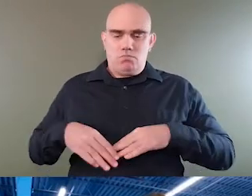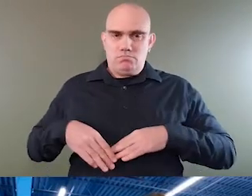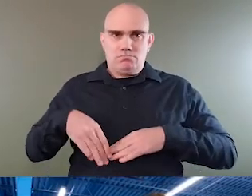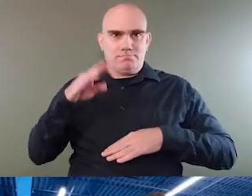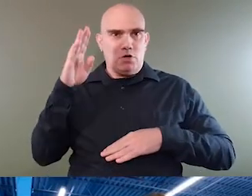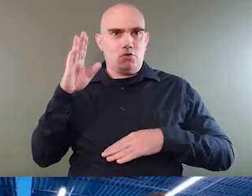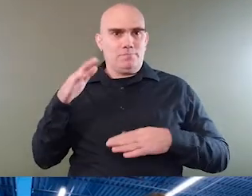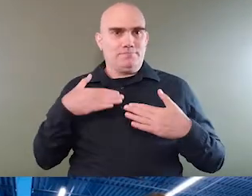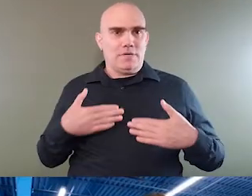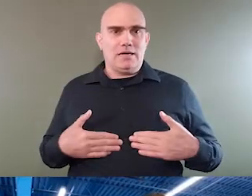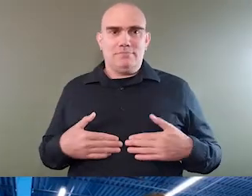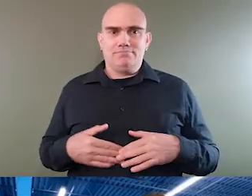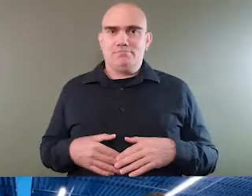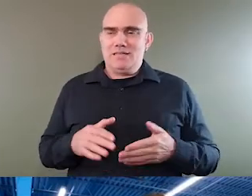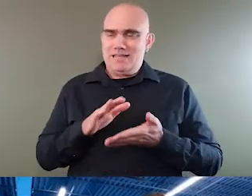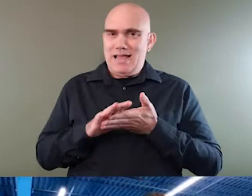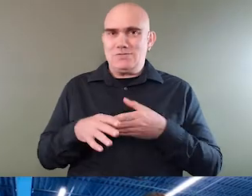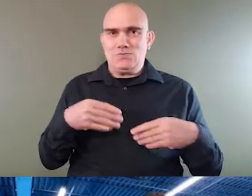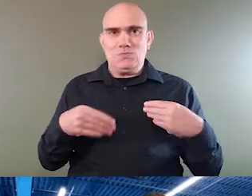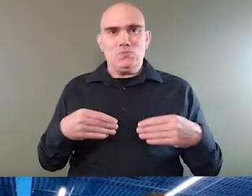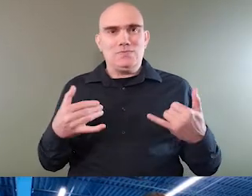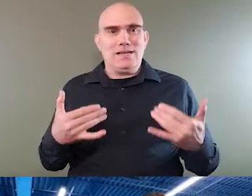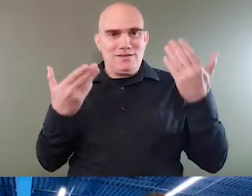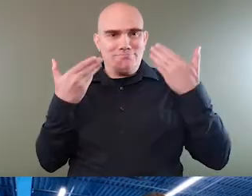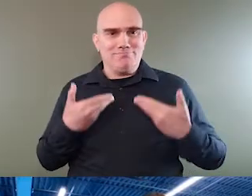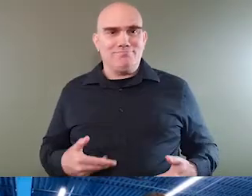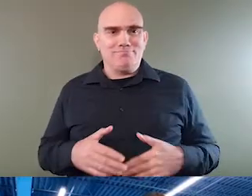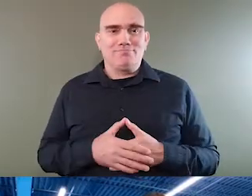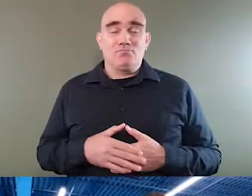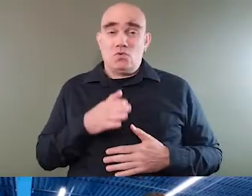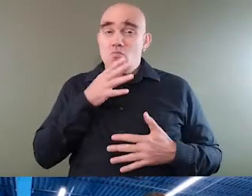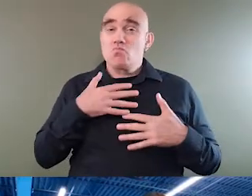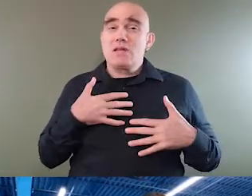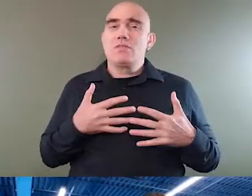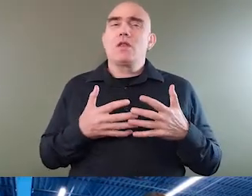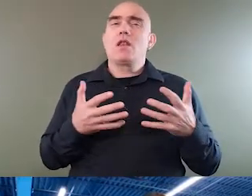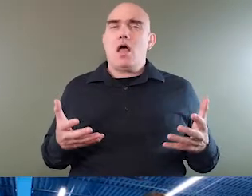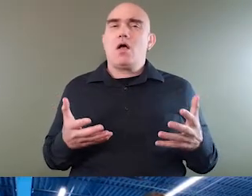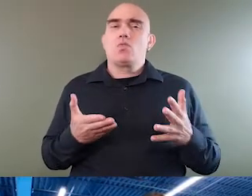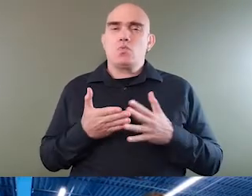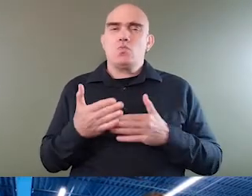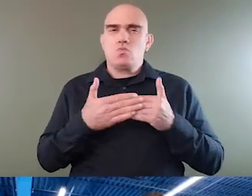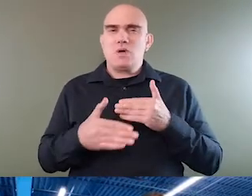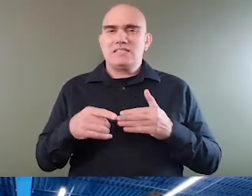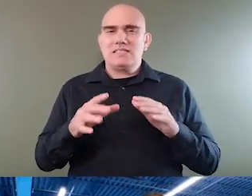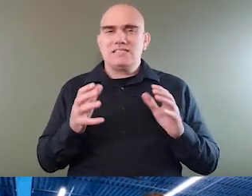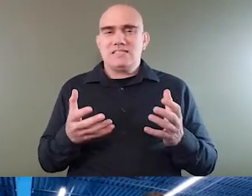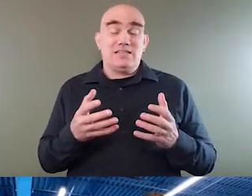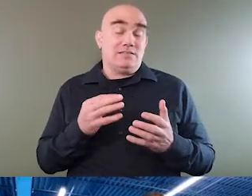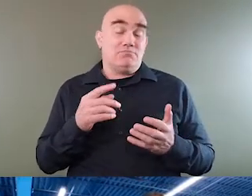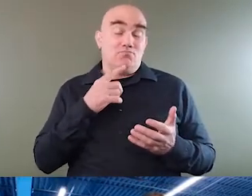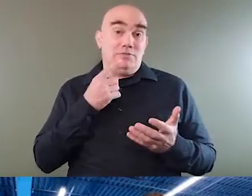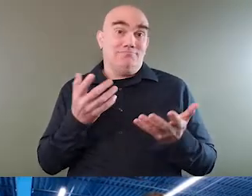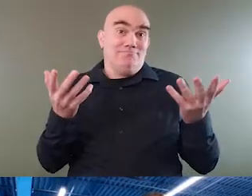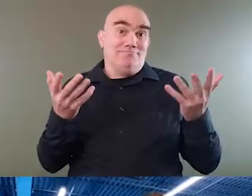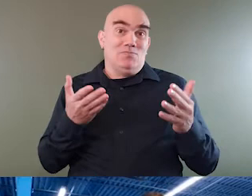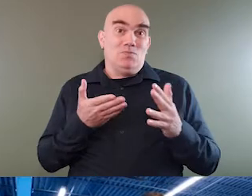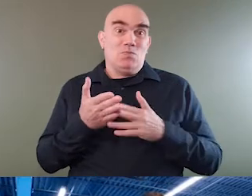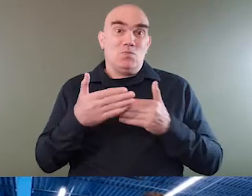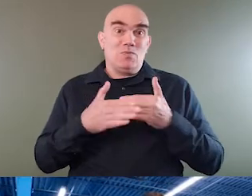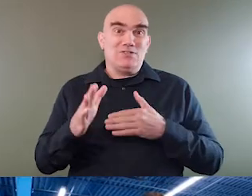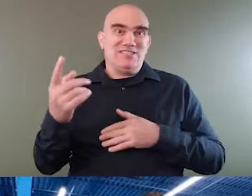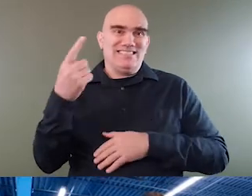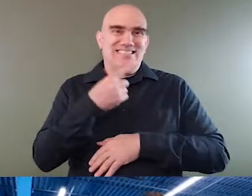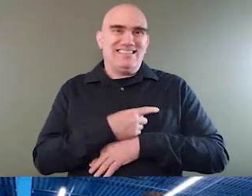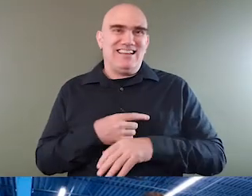this top part of your body nice and loosened up. And we'll be breathing a lot through the rest of class and, well, through the rest of your day, right? This is your